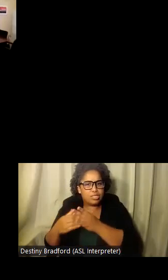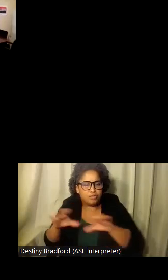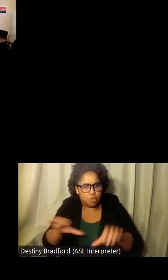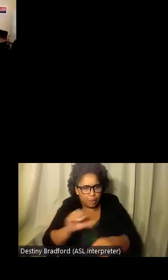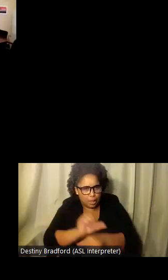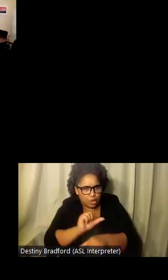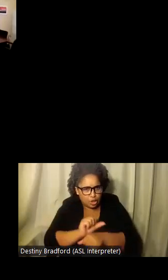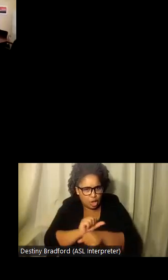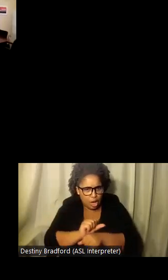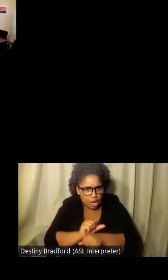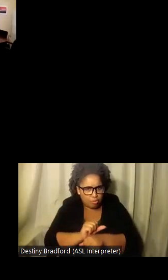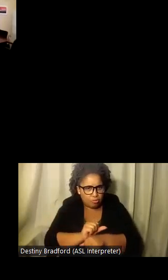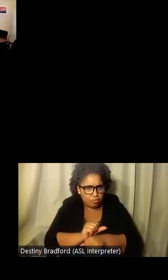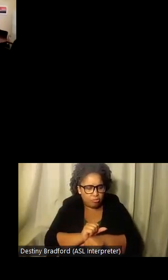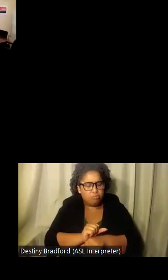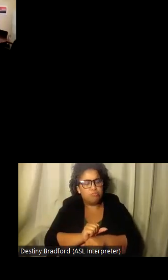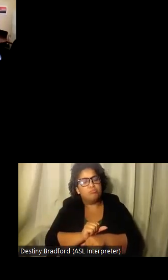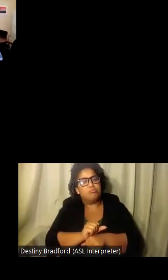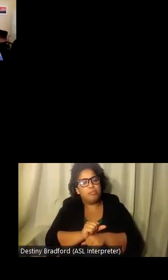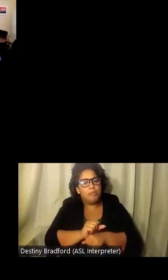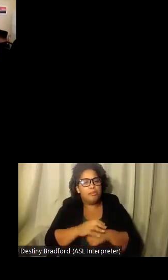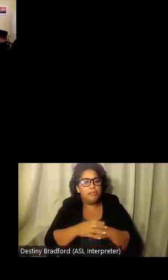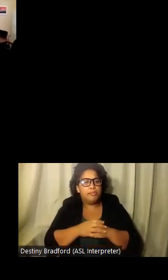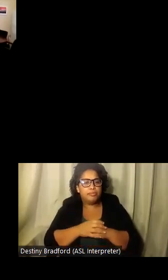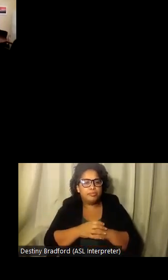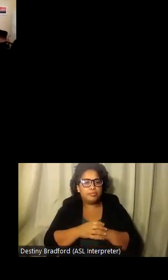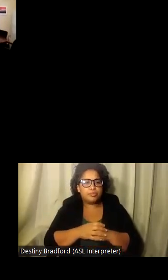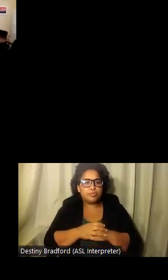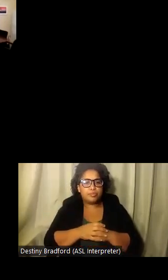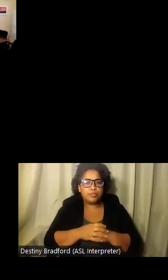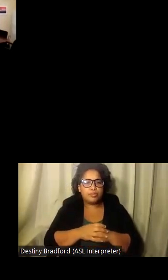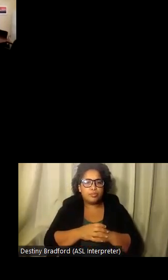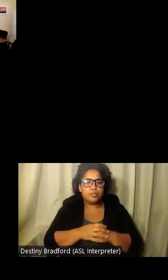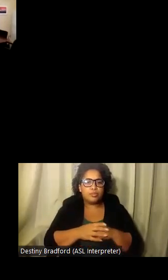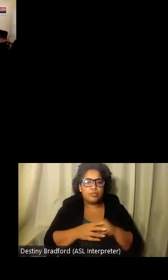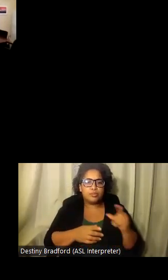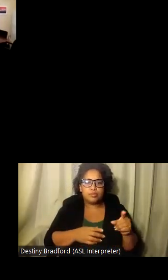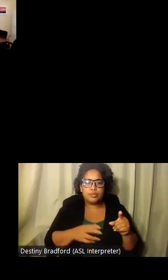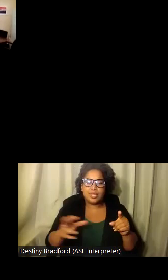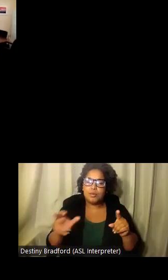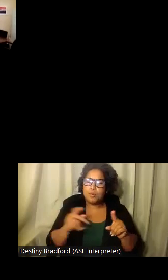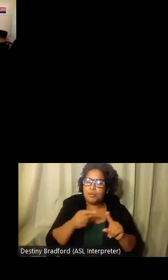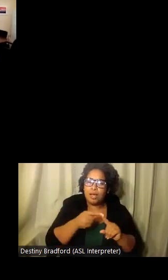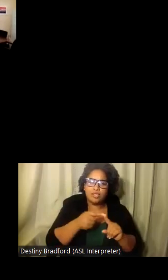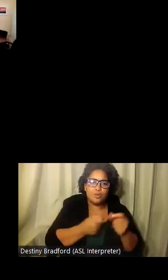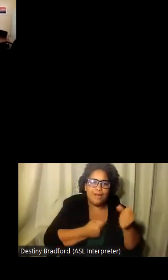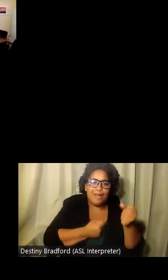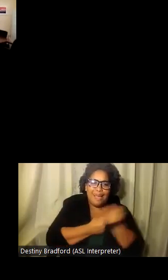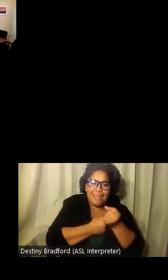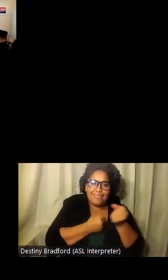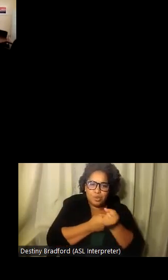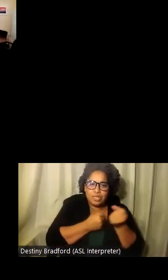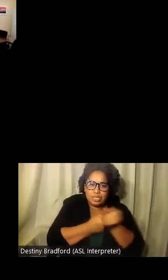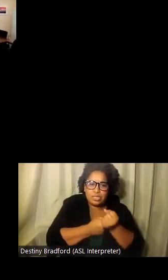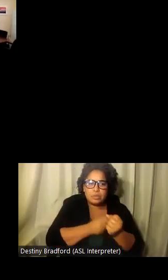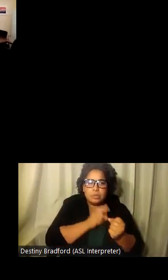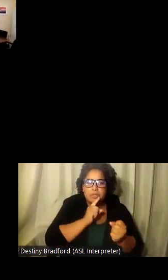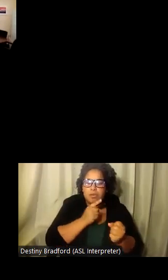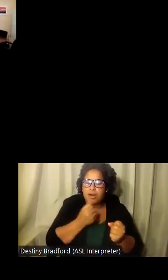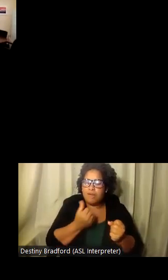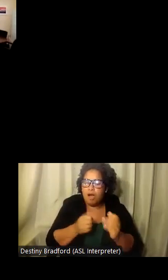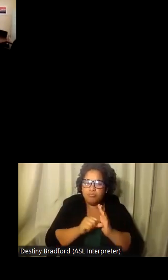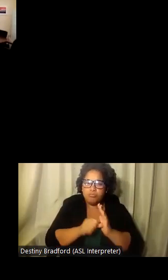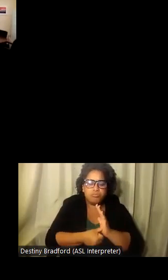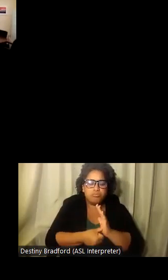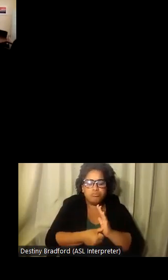job and performing the job. I keep coming back to and hearkening back to advocacy. Indeed, is probably one of our hallmarks and one thing